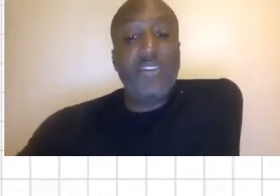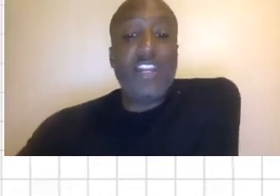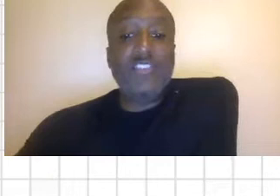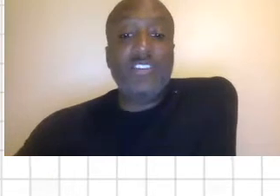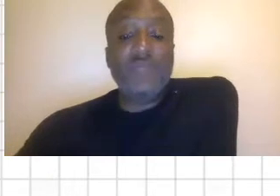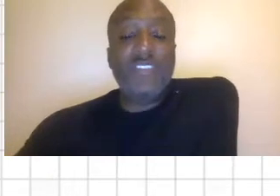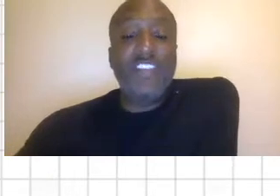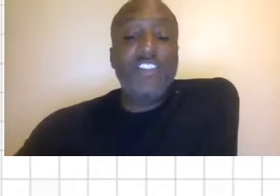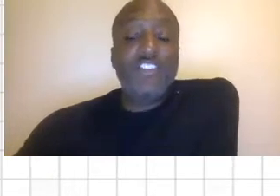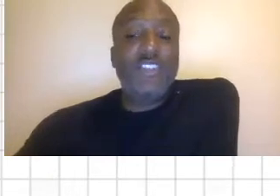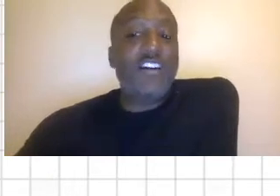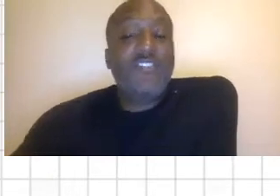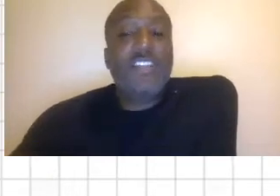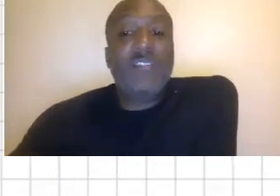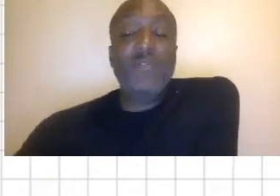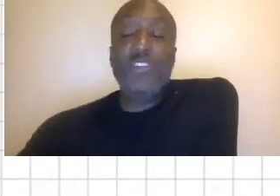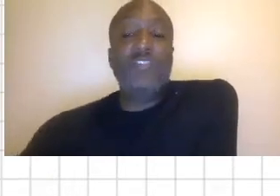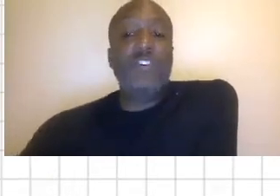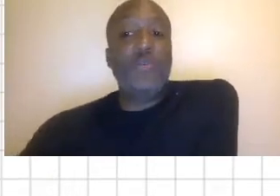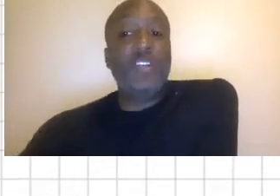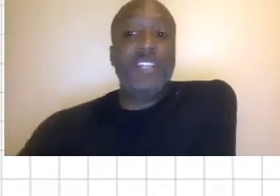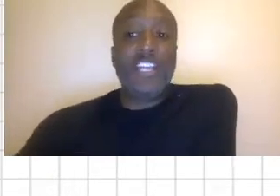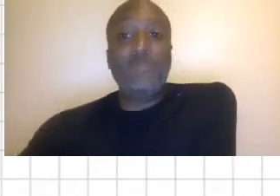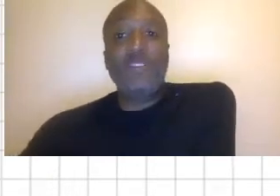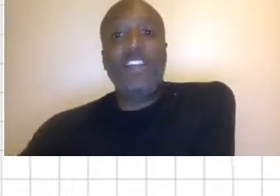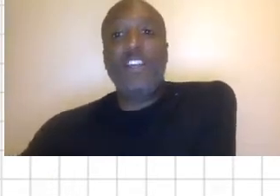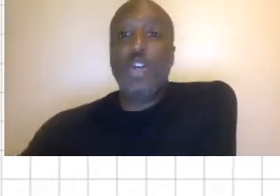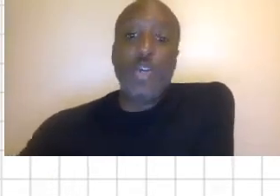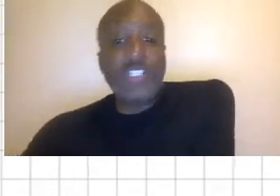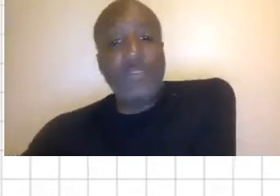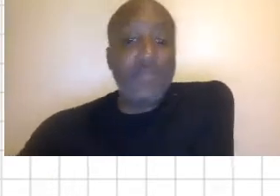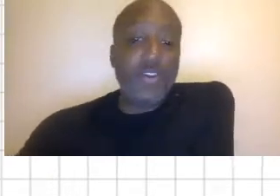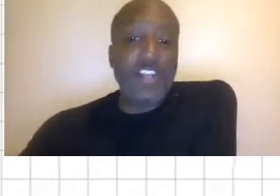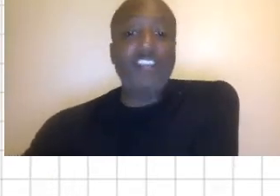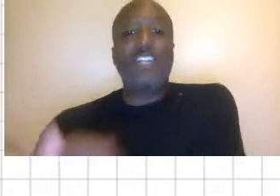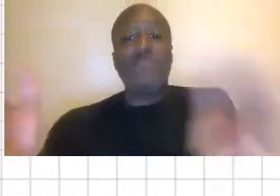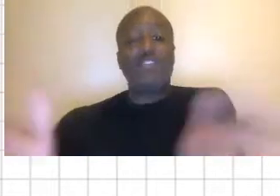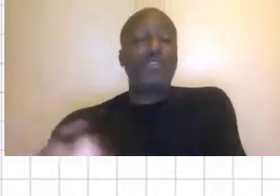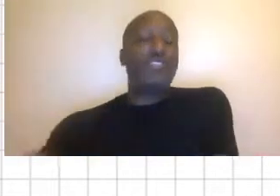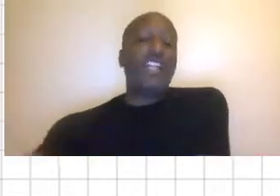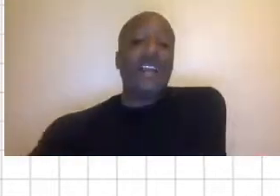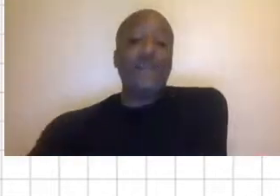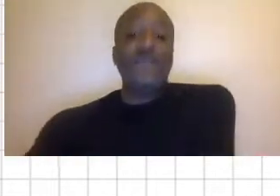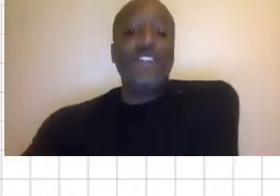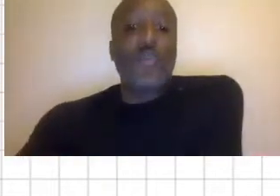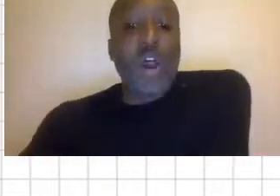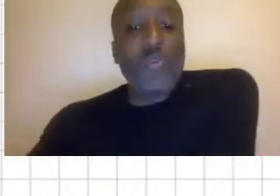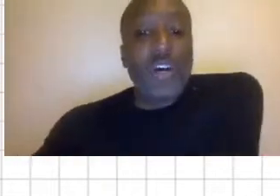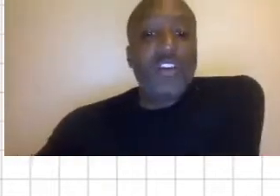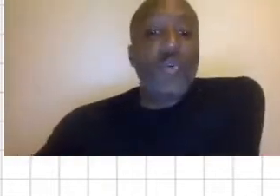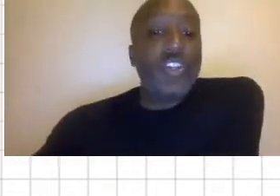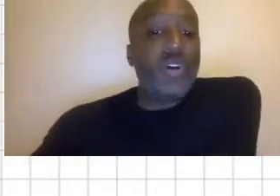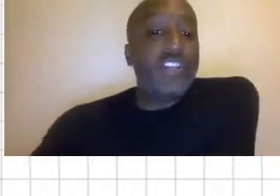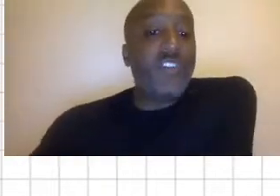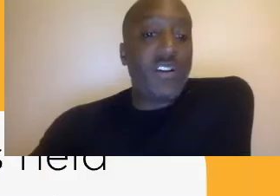in your answer. So now I feel like Regis Philbin, and let's play Who Wants to Be a Millionaire? No, let's play Two Truths and a Lie. Round